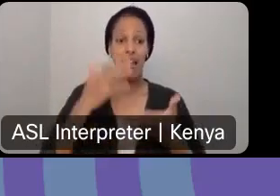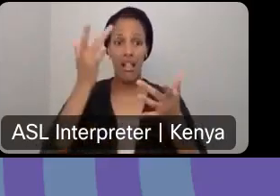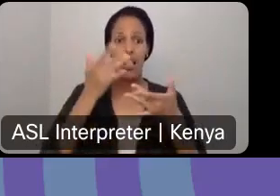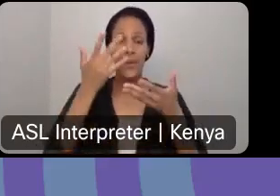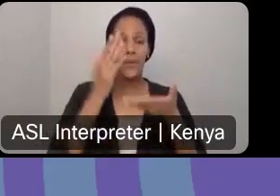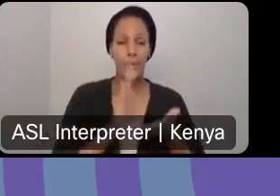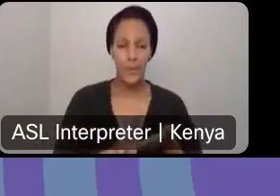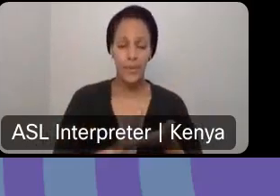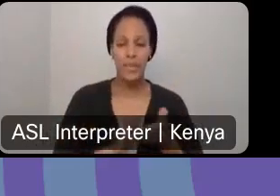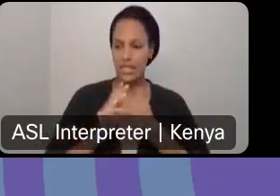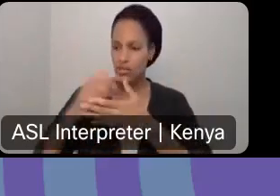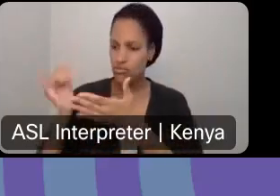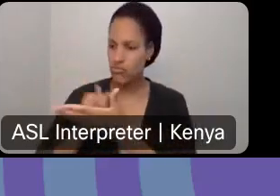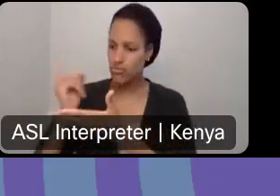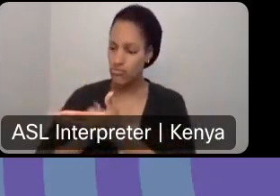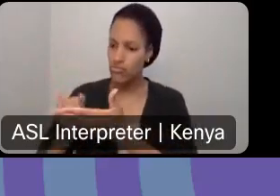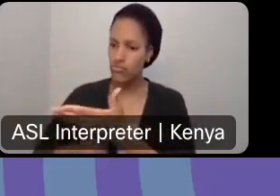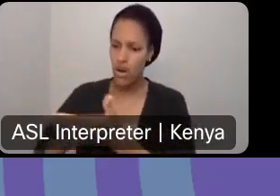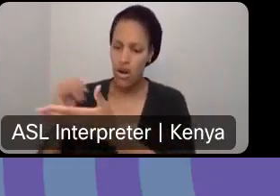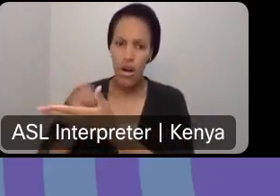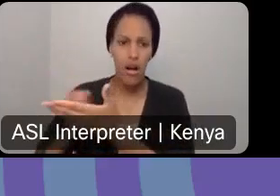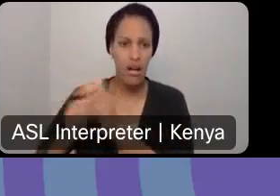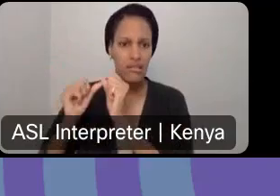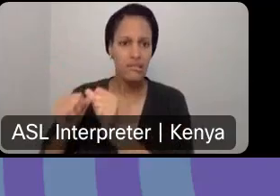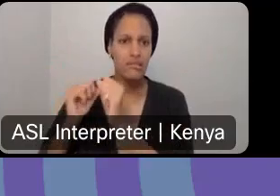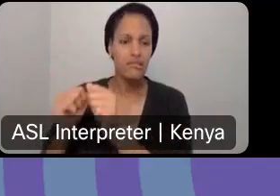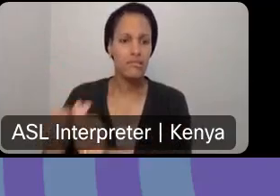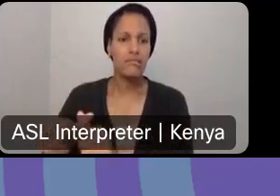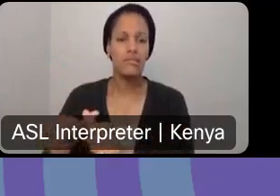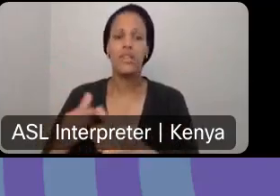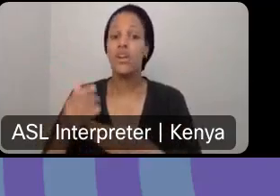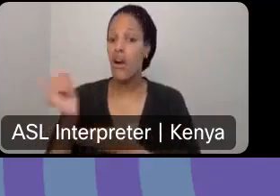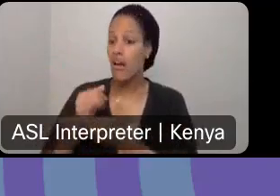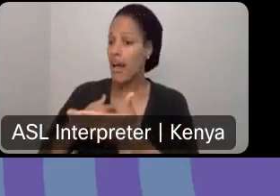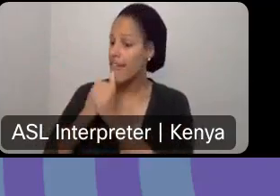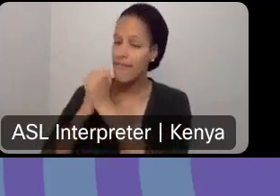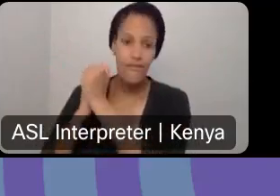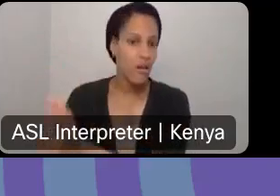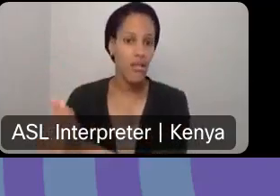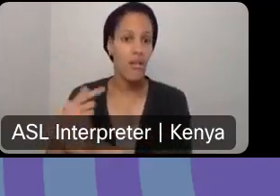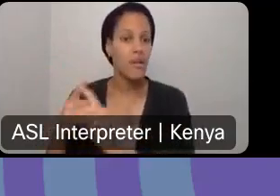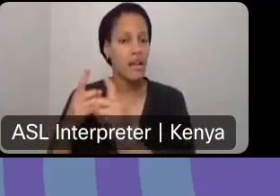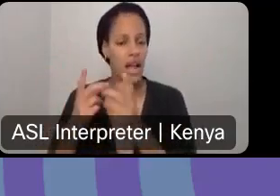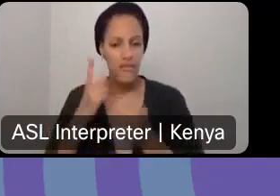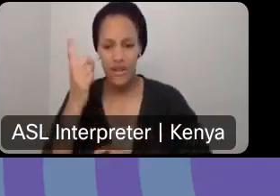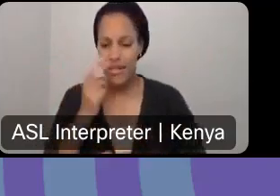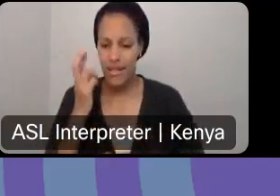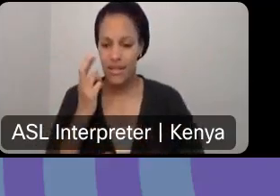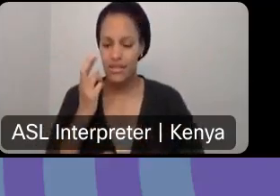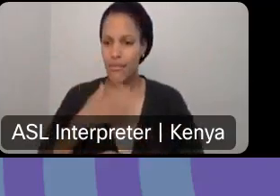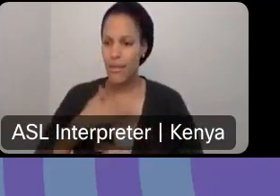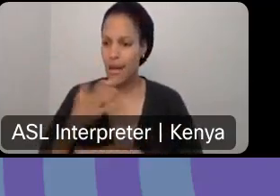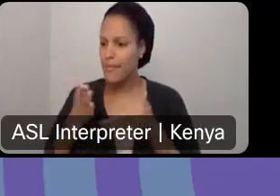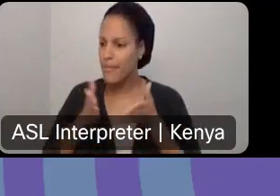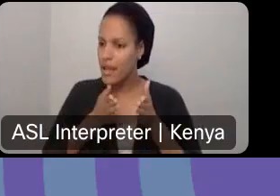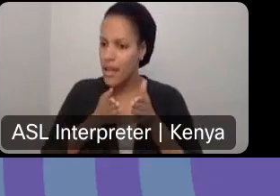keep creating art. I followed the thread of art and somehow discovered a path that would allow